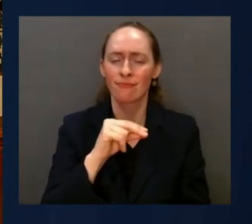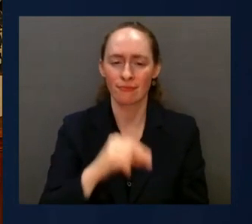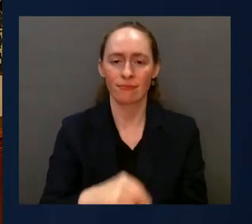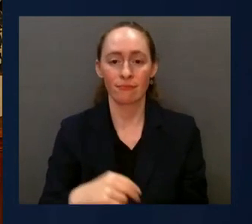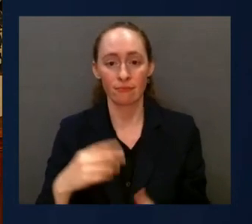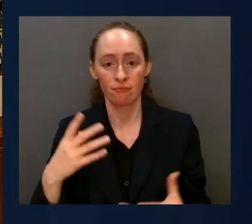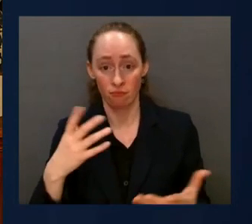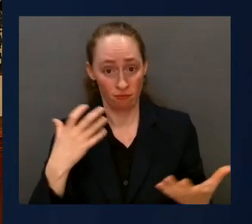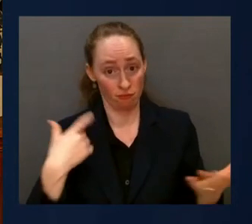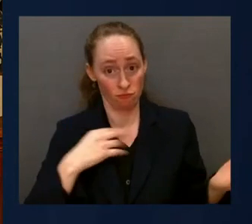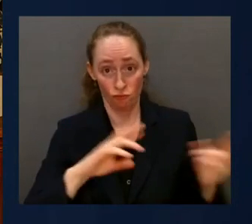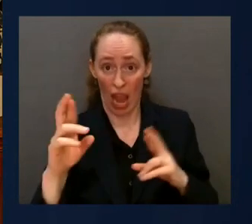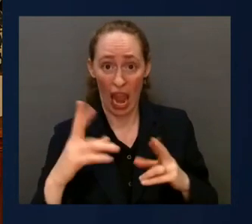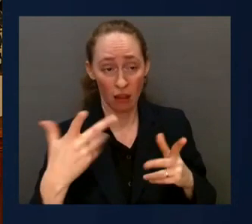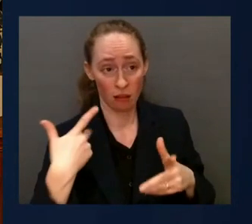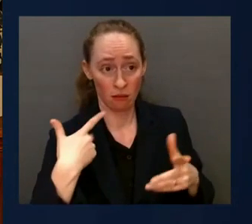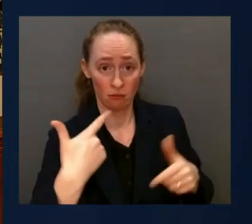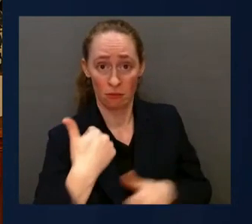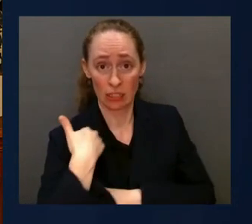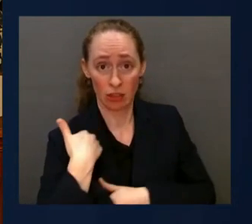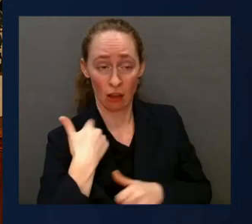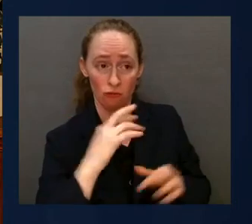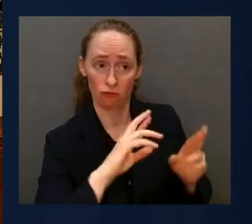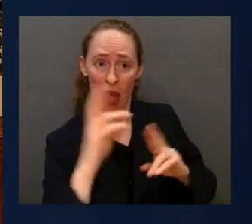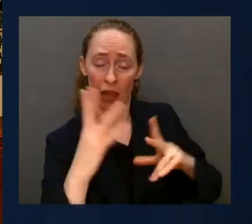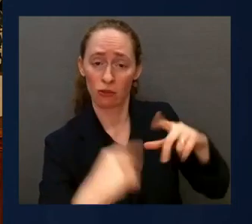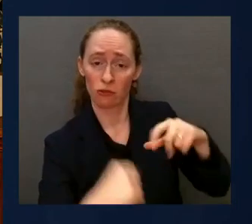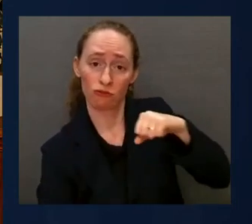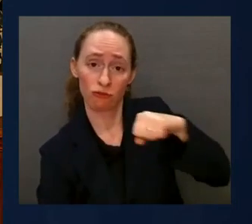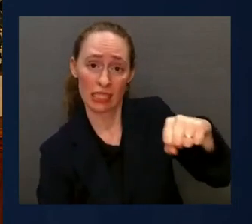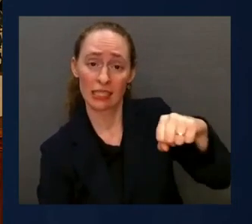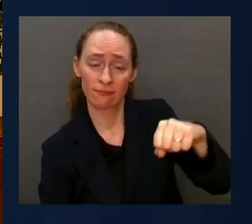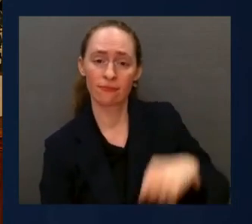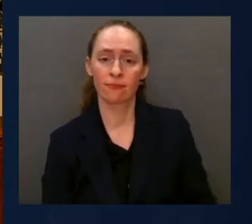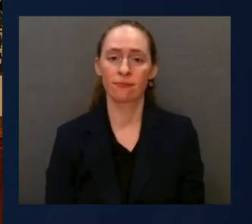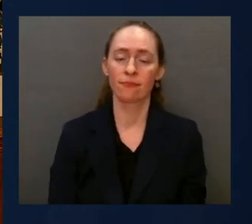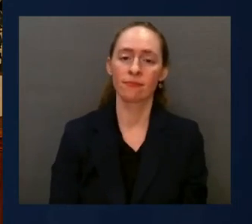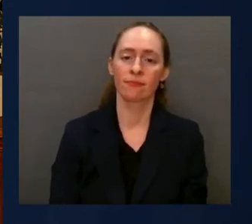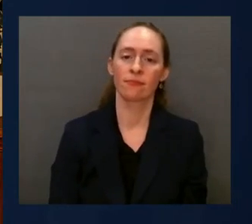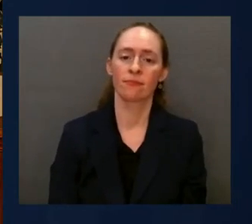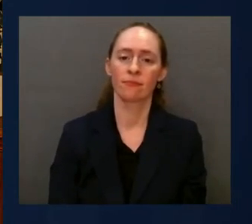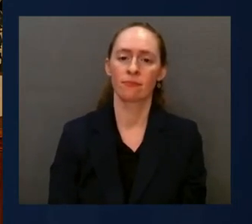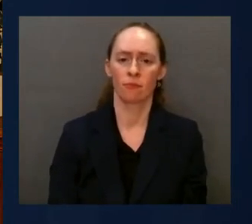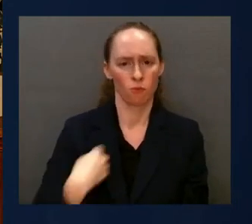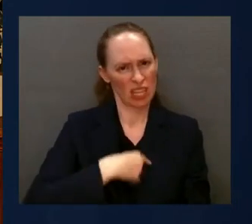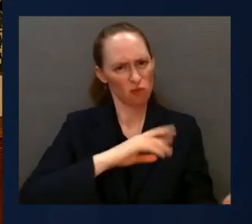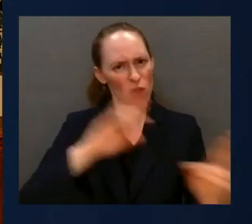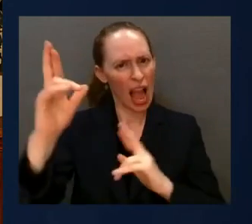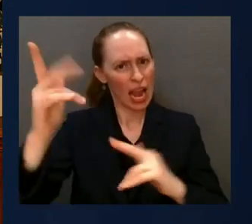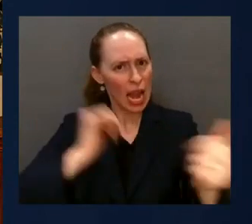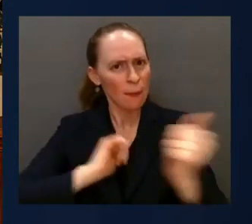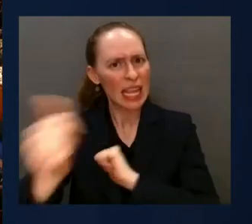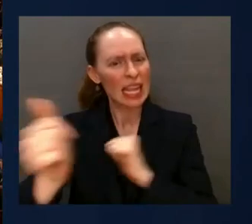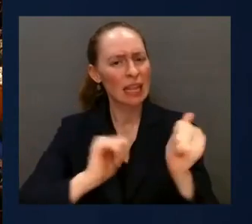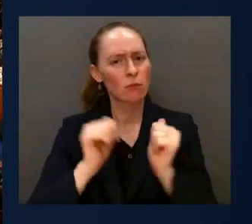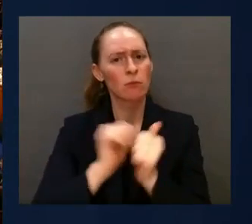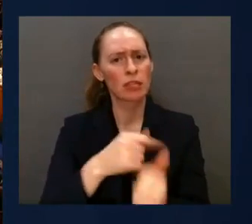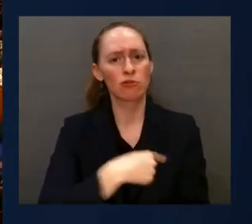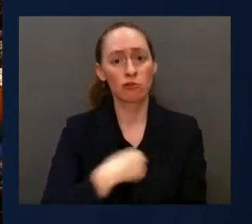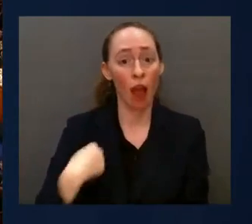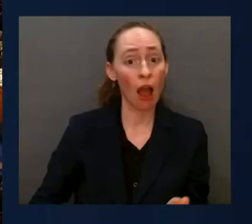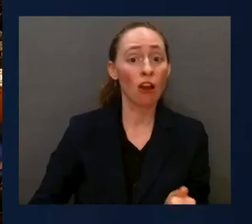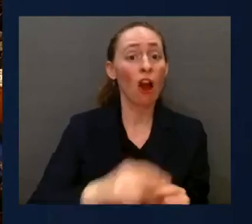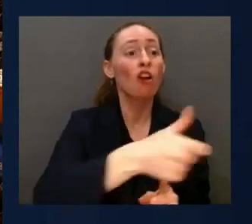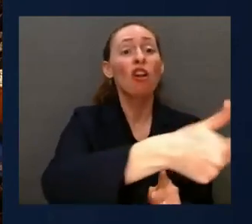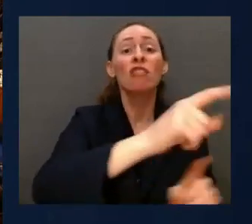Today, we're in the strongest position in decades to compete with China or anyone else in the world. Anyone else in the world.